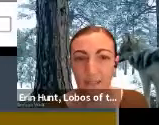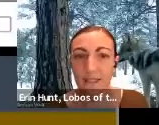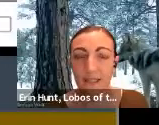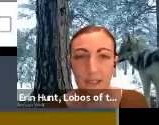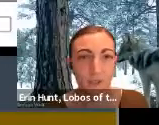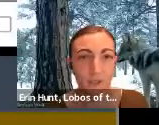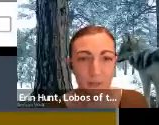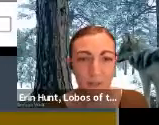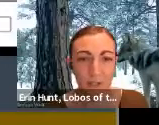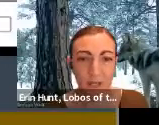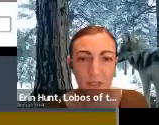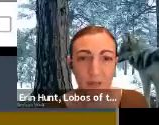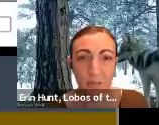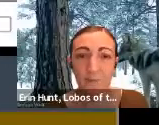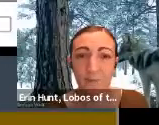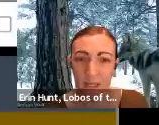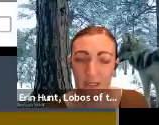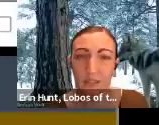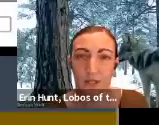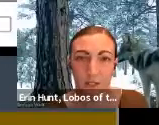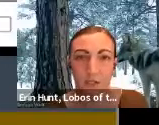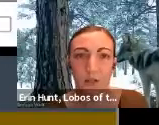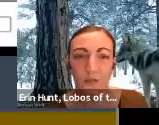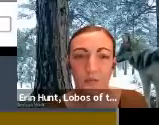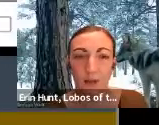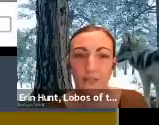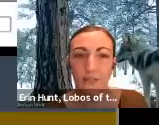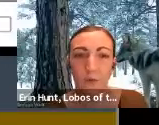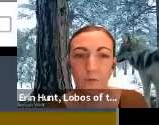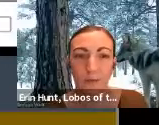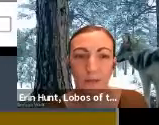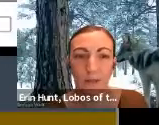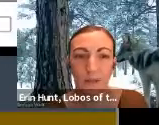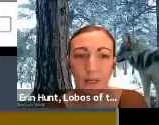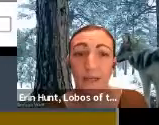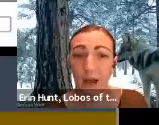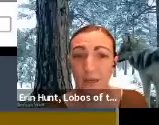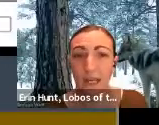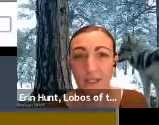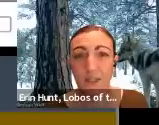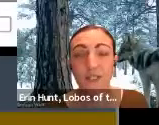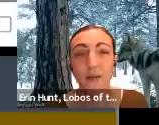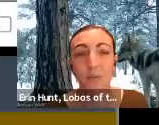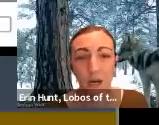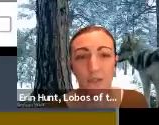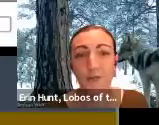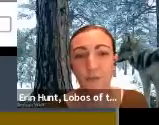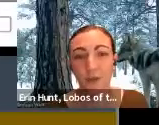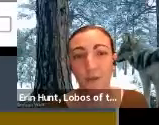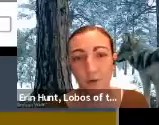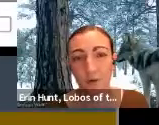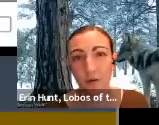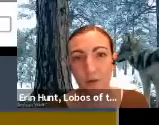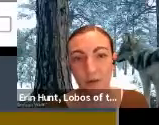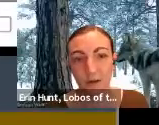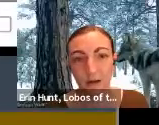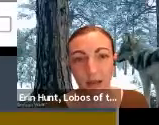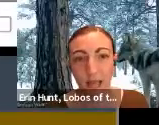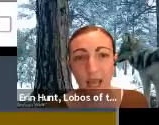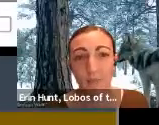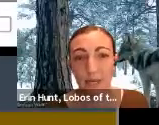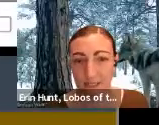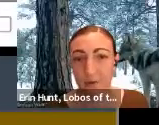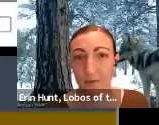and violates the Endangered Species Act by failing to conserve the Mexican wolf. Now the agency must follow the court